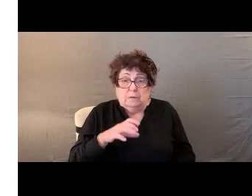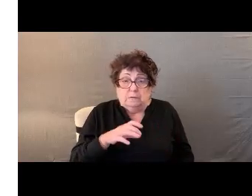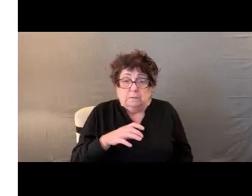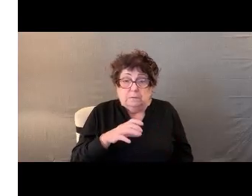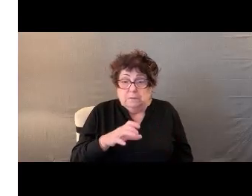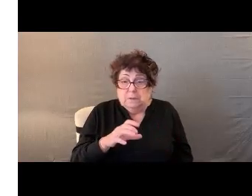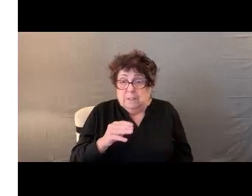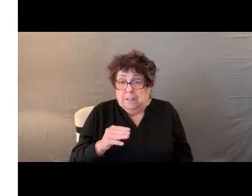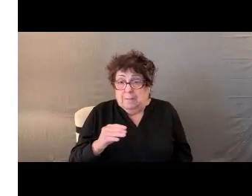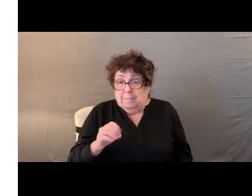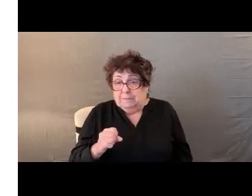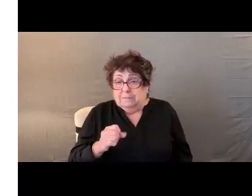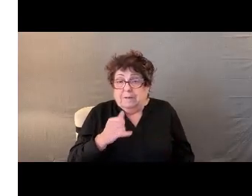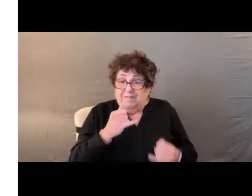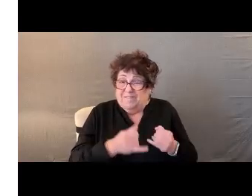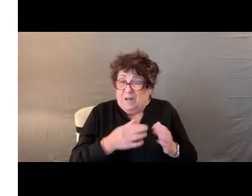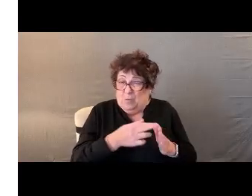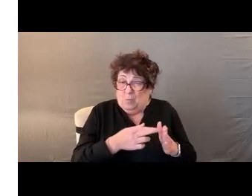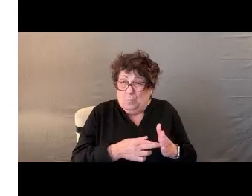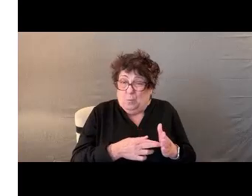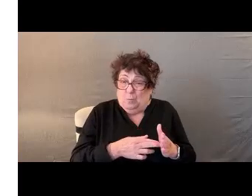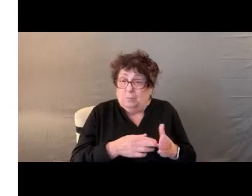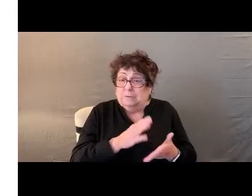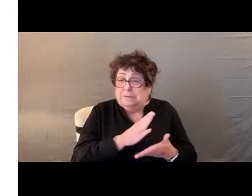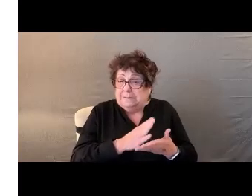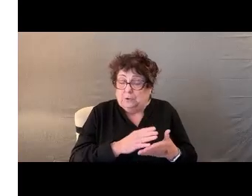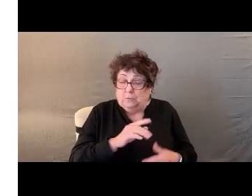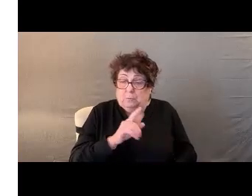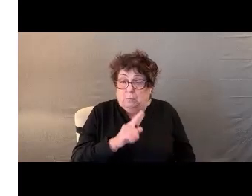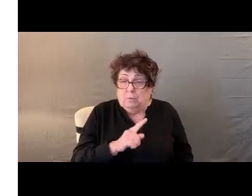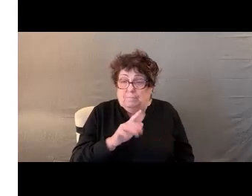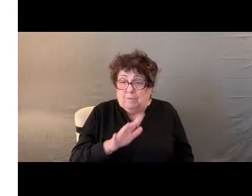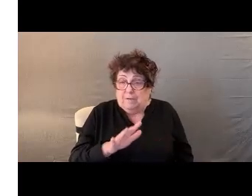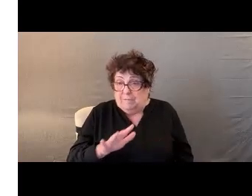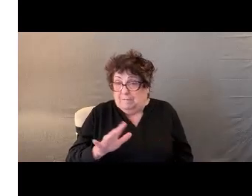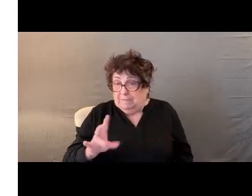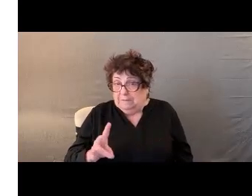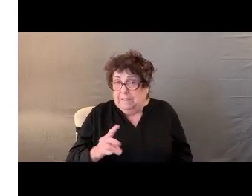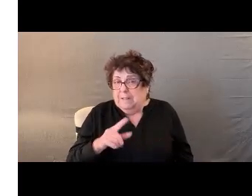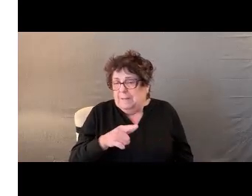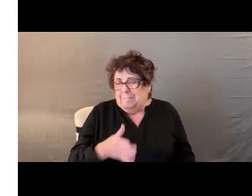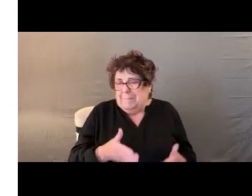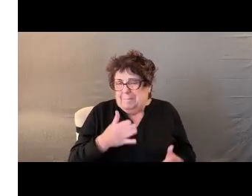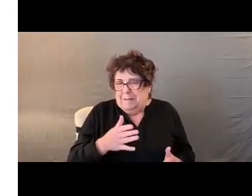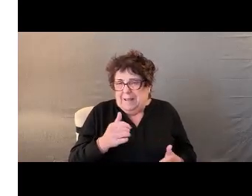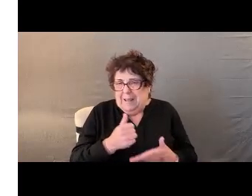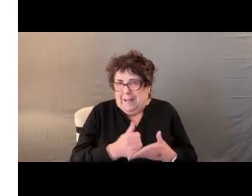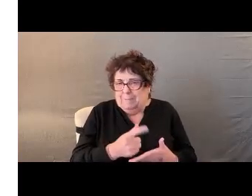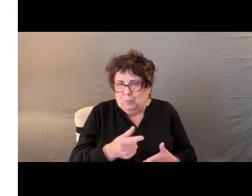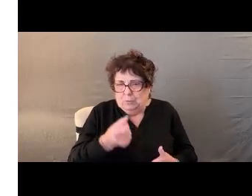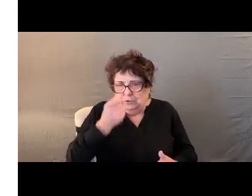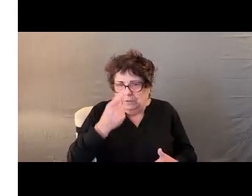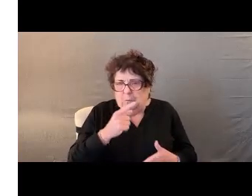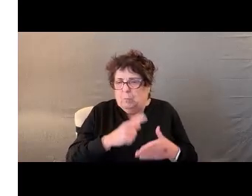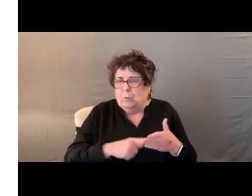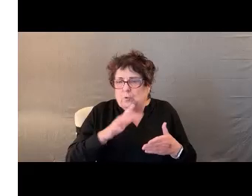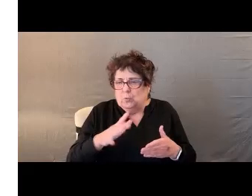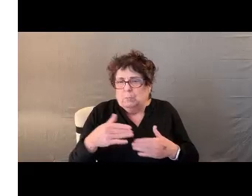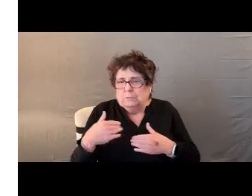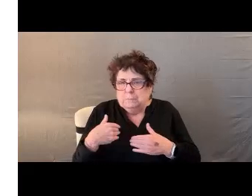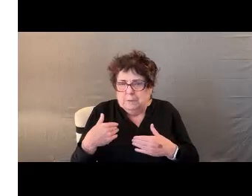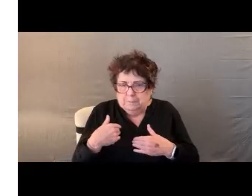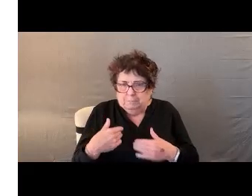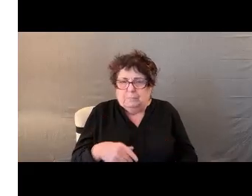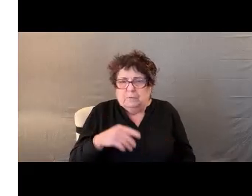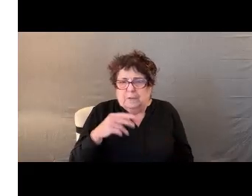Section 1557, that might help you understand what are your responsibilities under HHS. Then the